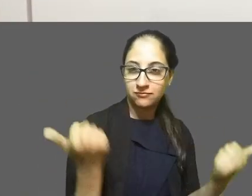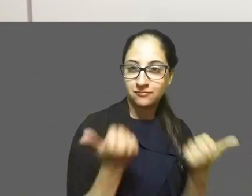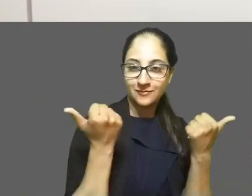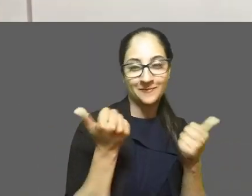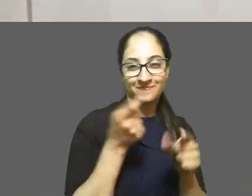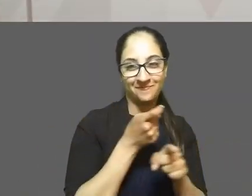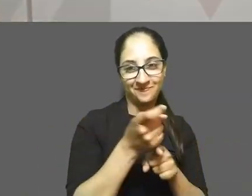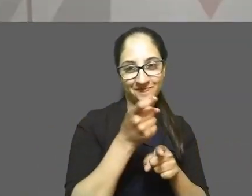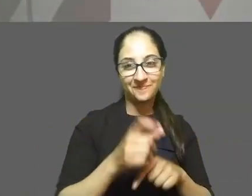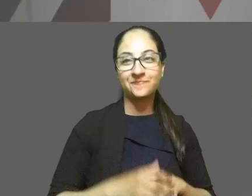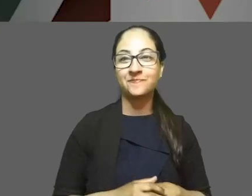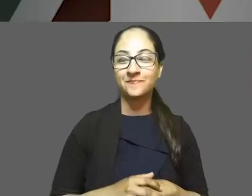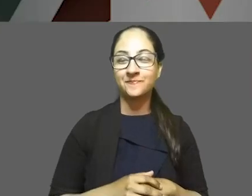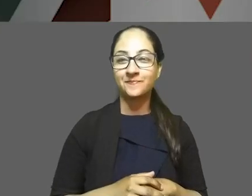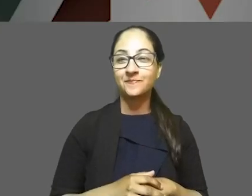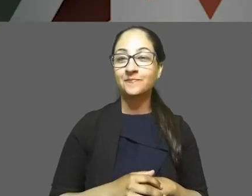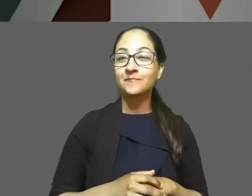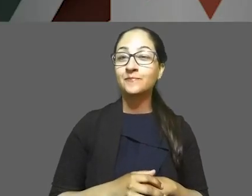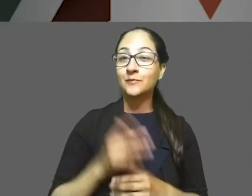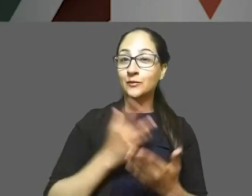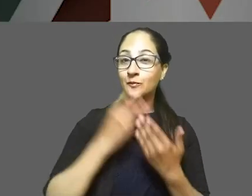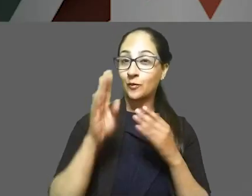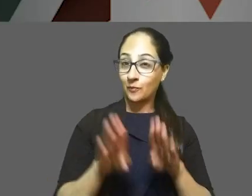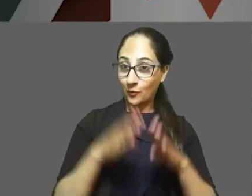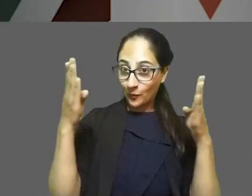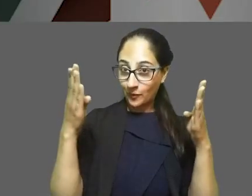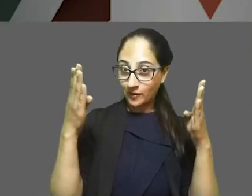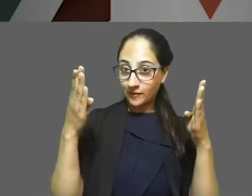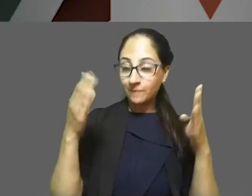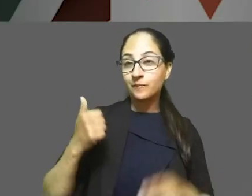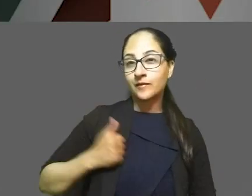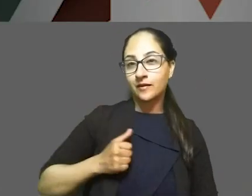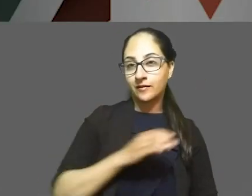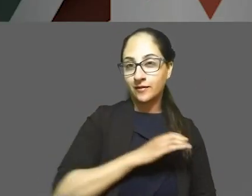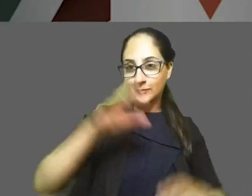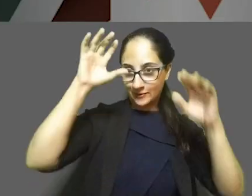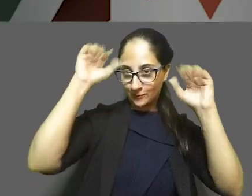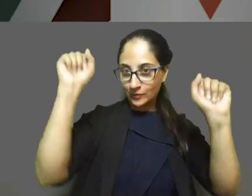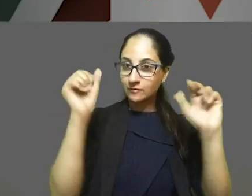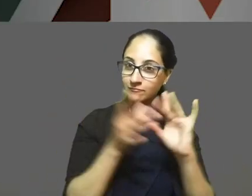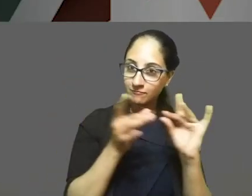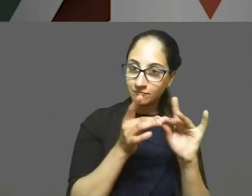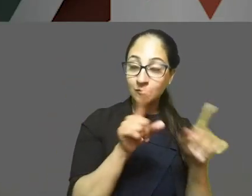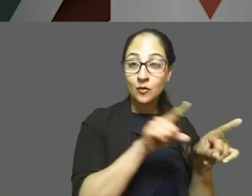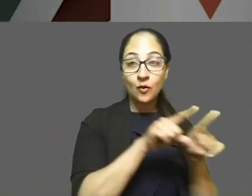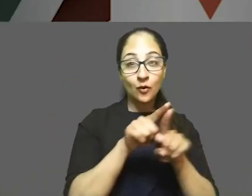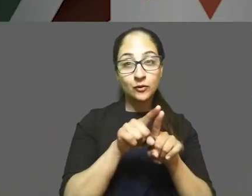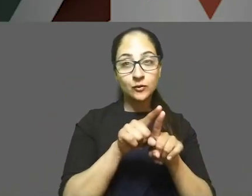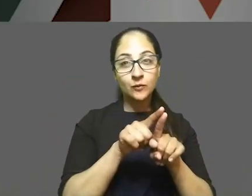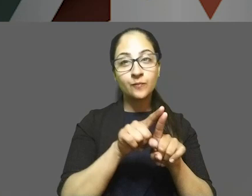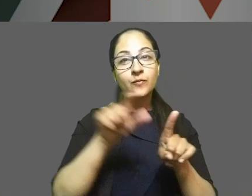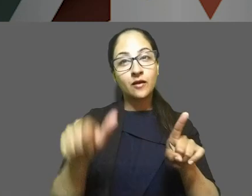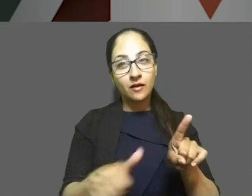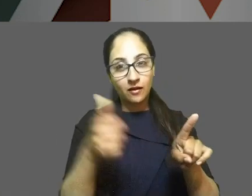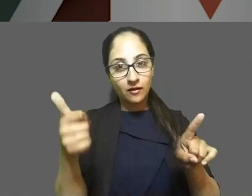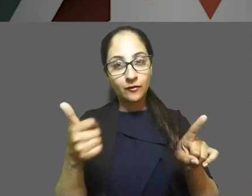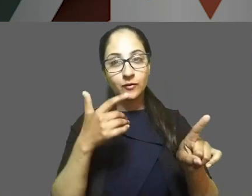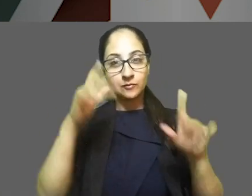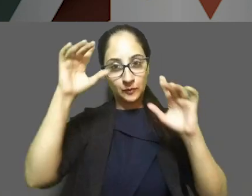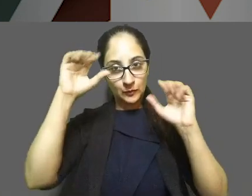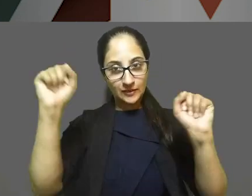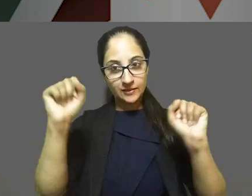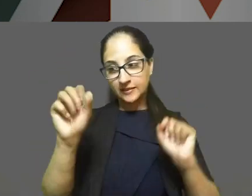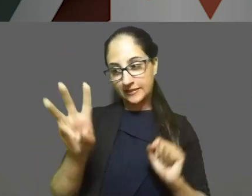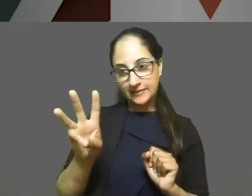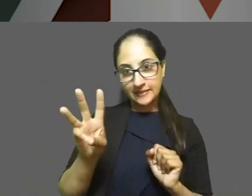sitting. First up tonight, we will be hearing Eid greetings from President Amir Ali Qasim Laka and the presidents of each of the